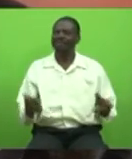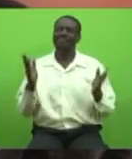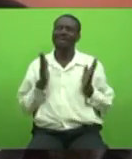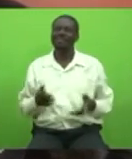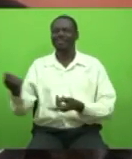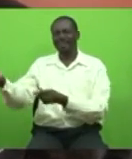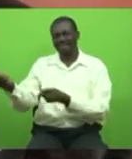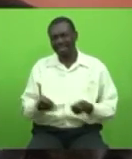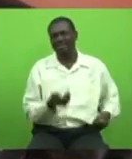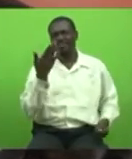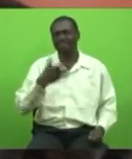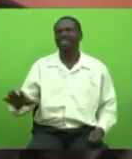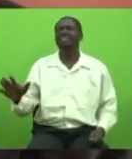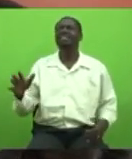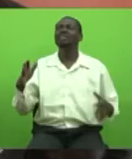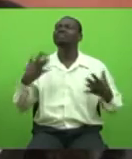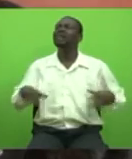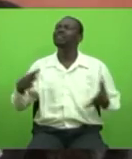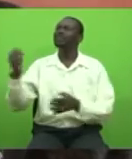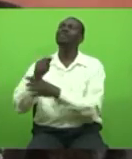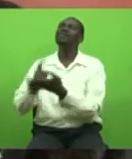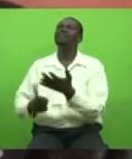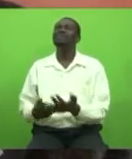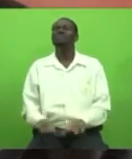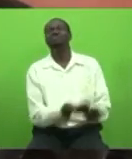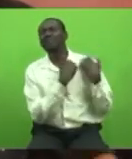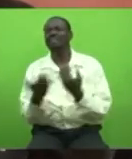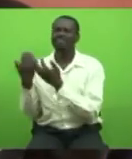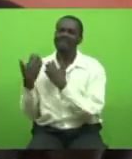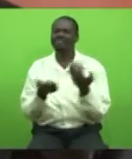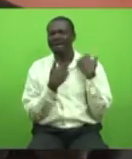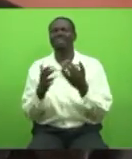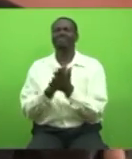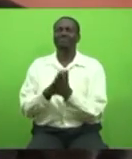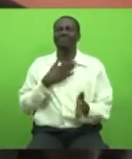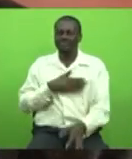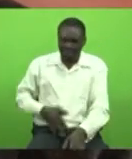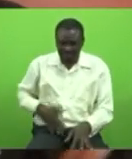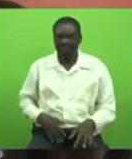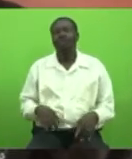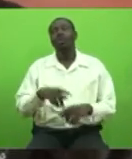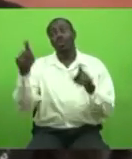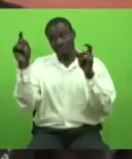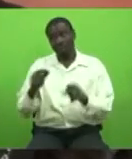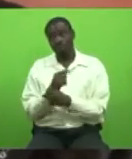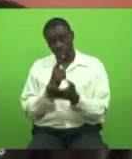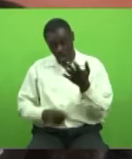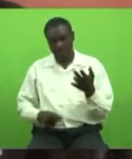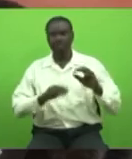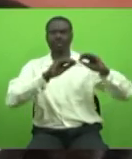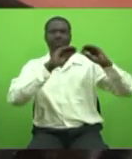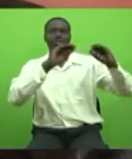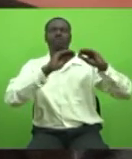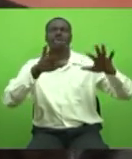work that is needed to be done in terms of sensitizing the community on what they really need to do when a report